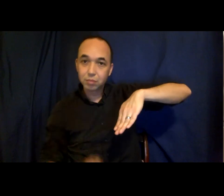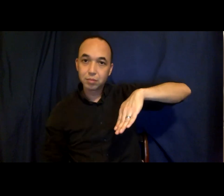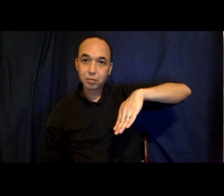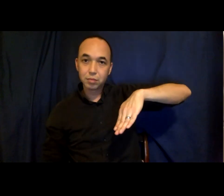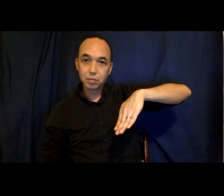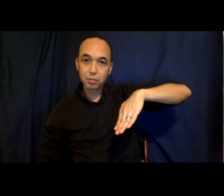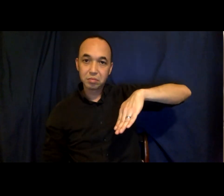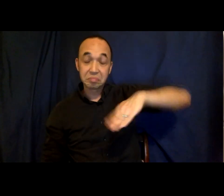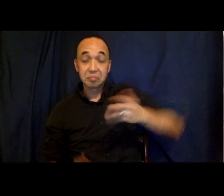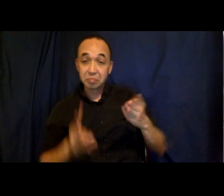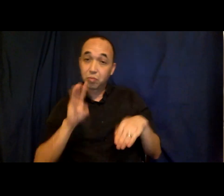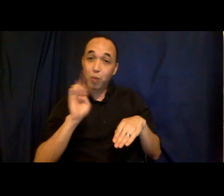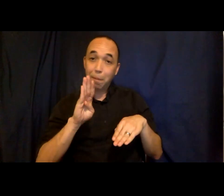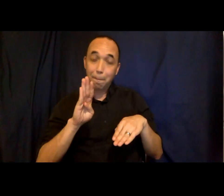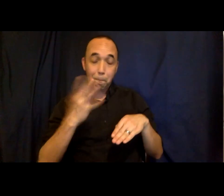webs.